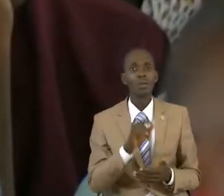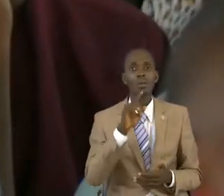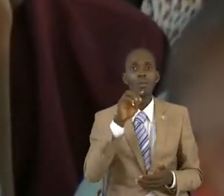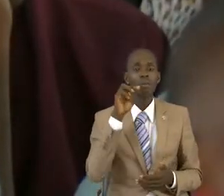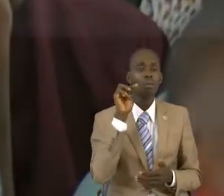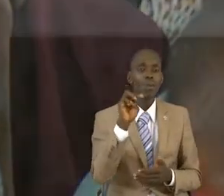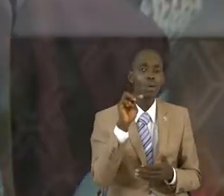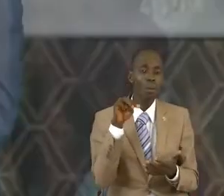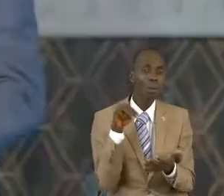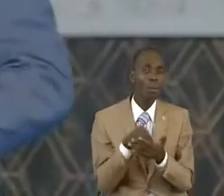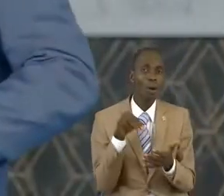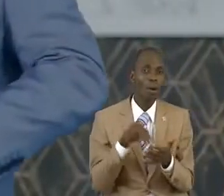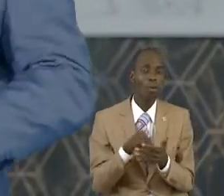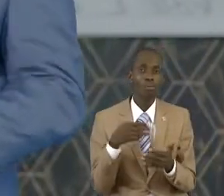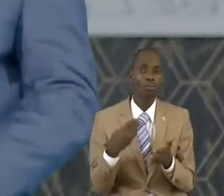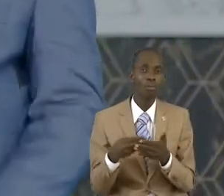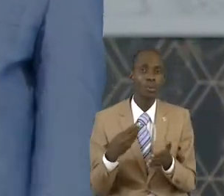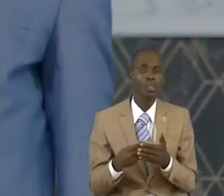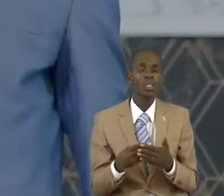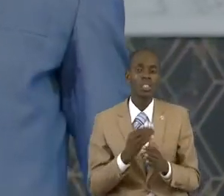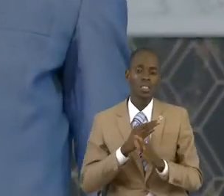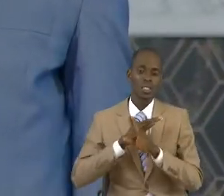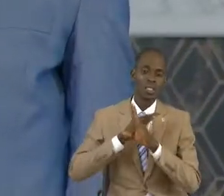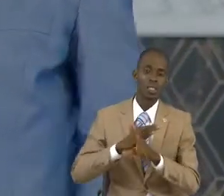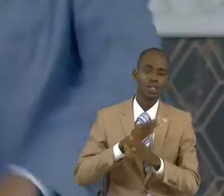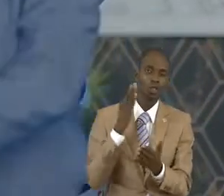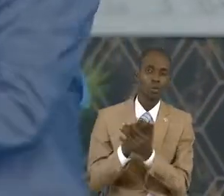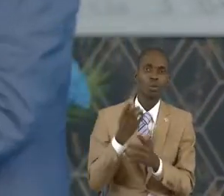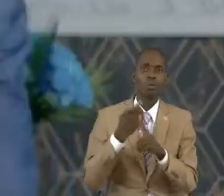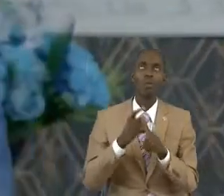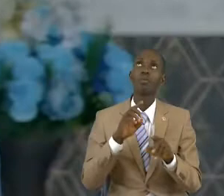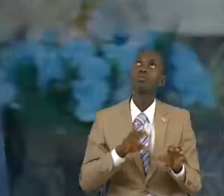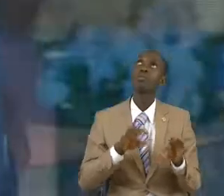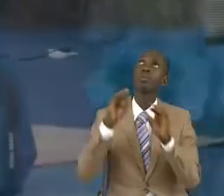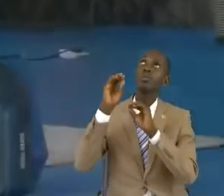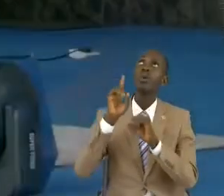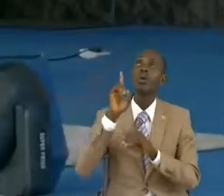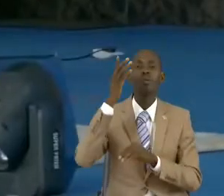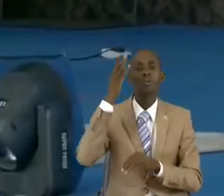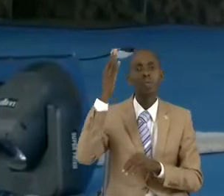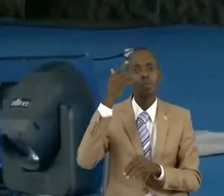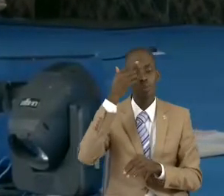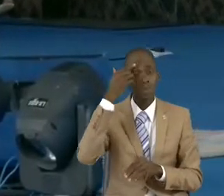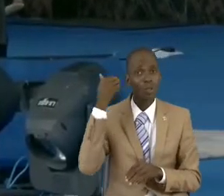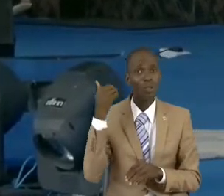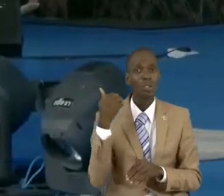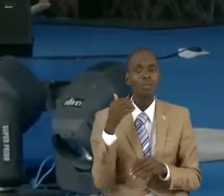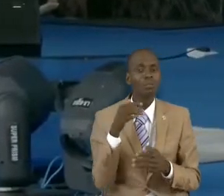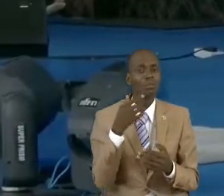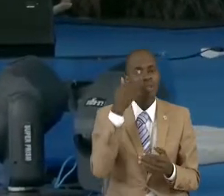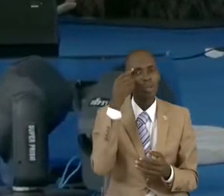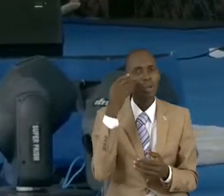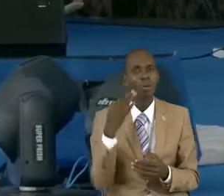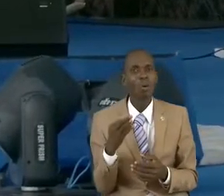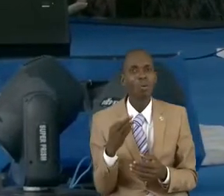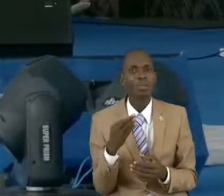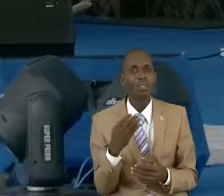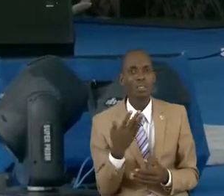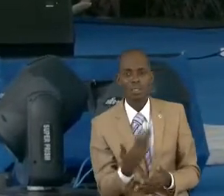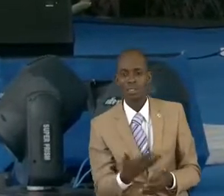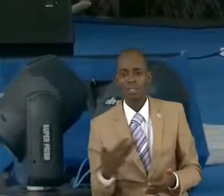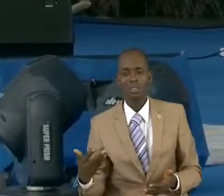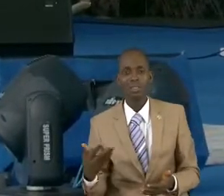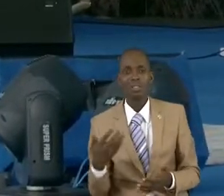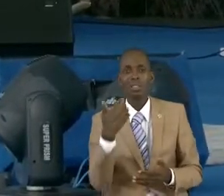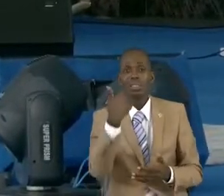from eternity with God? What will be your joy? That 10 minutes of fleshly